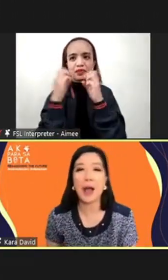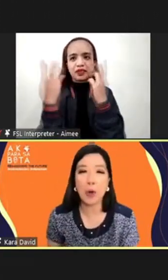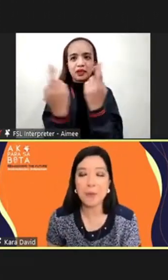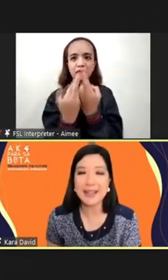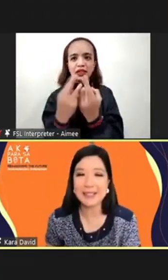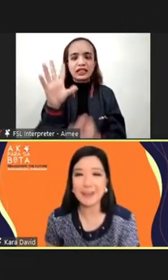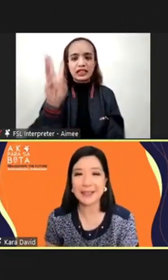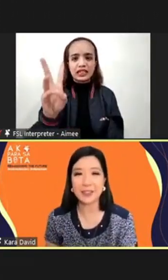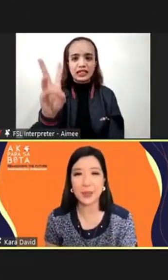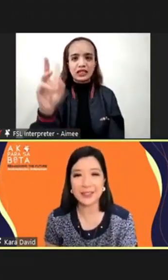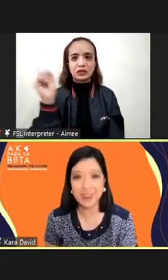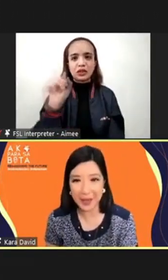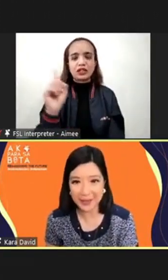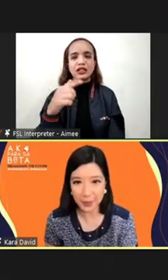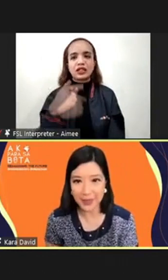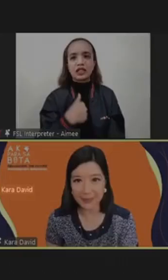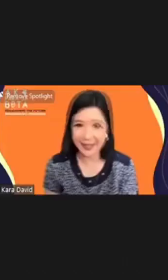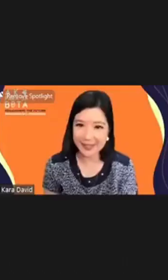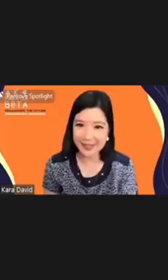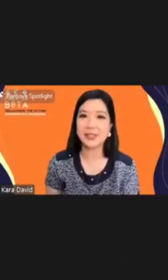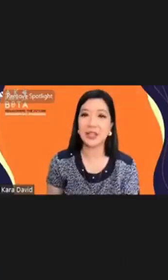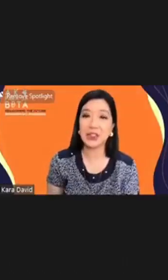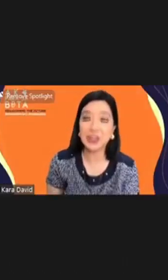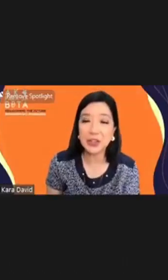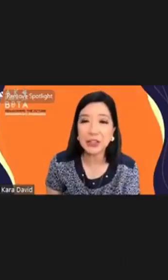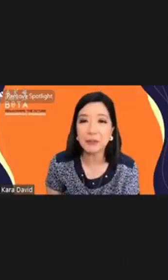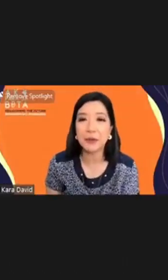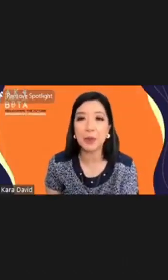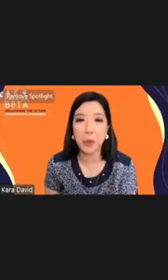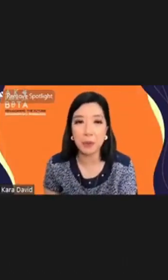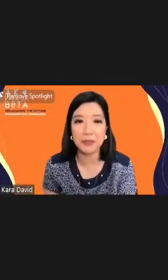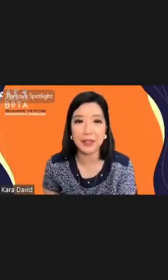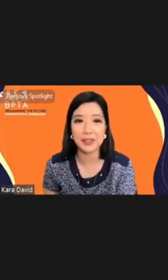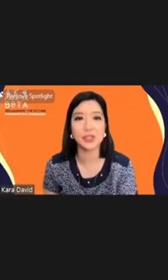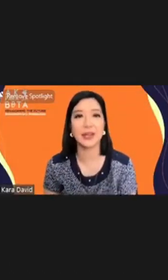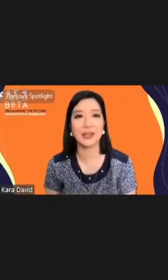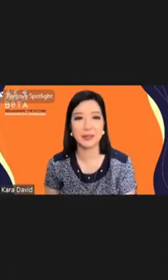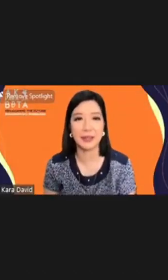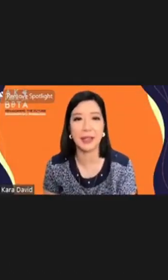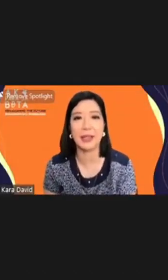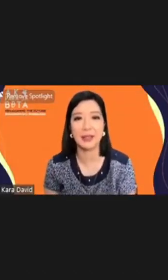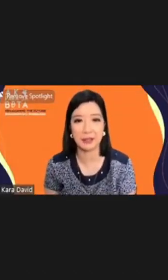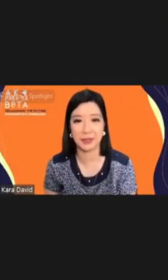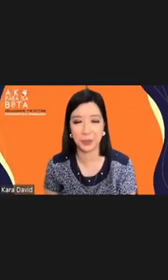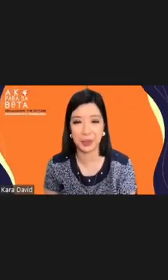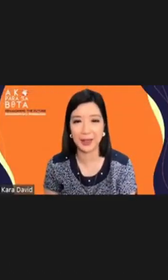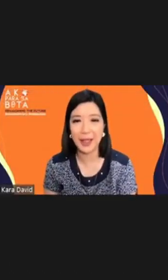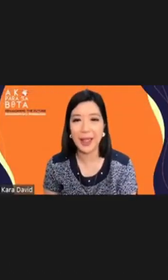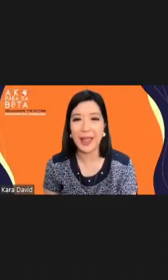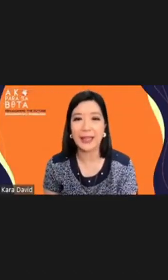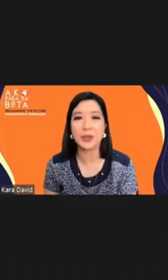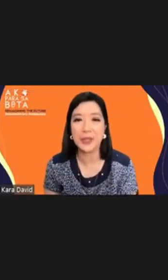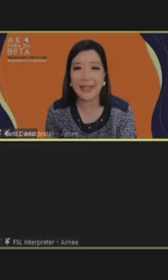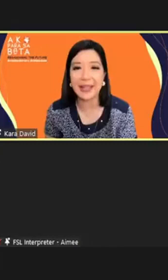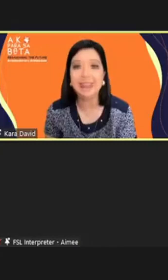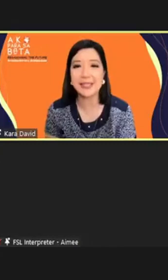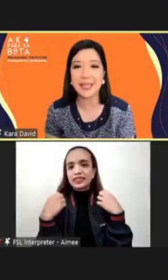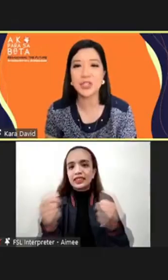of Akoparasabata 2021, Lessons Learned from COVID, Strengthening Individual